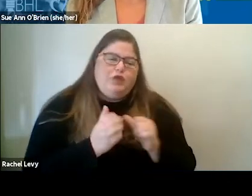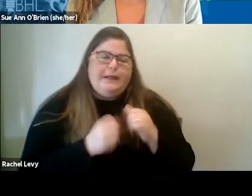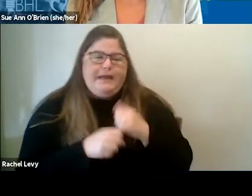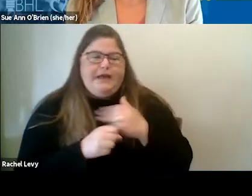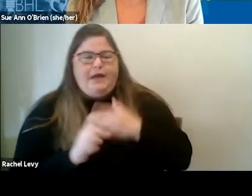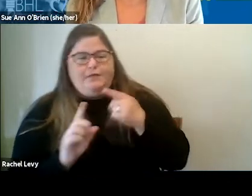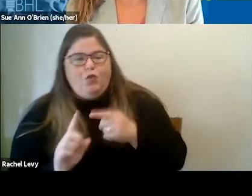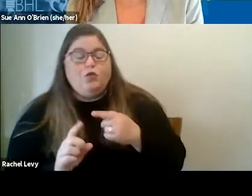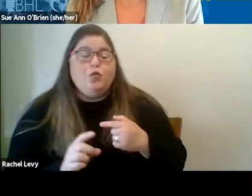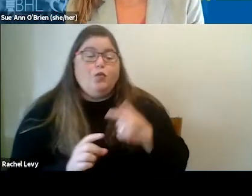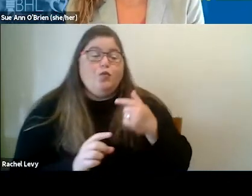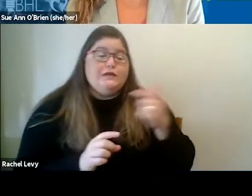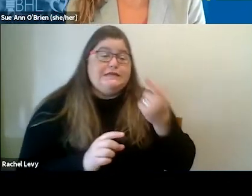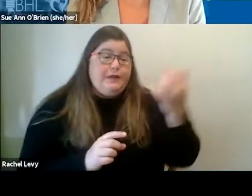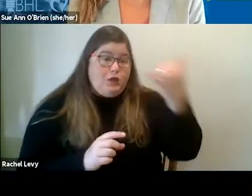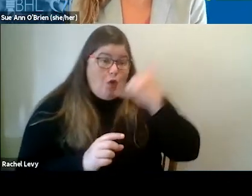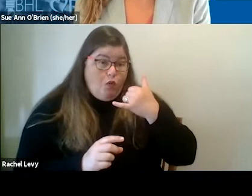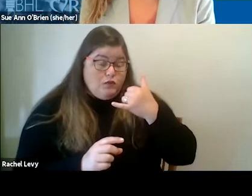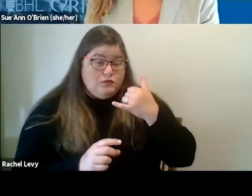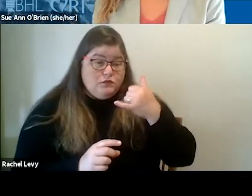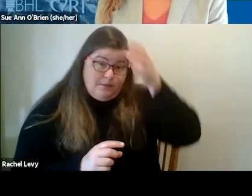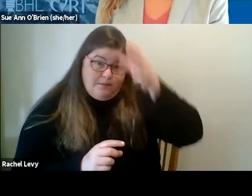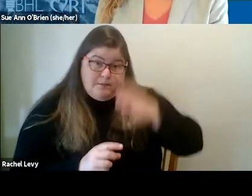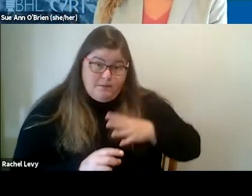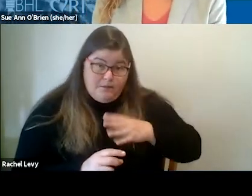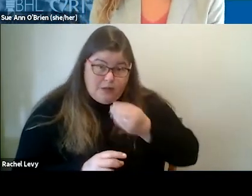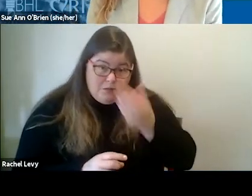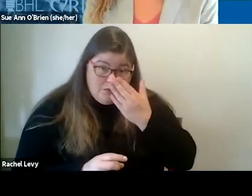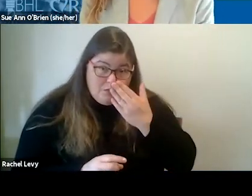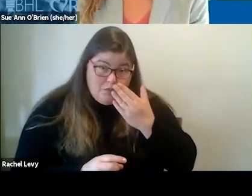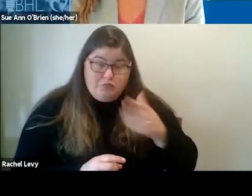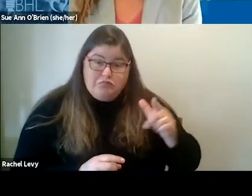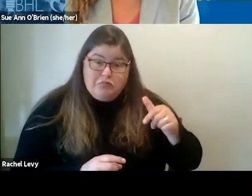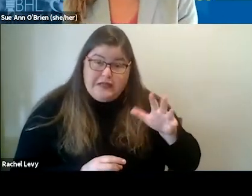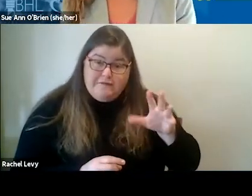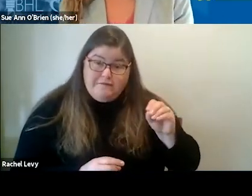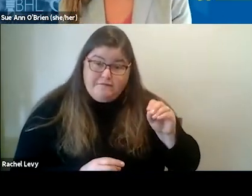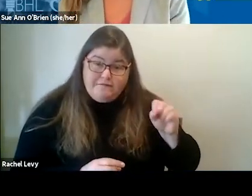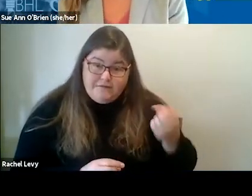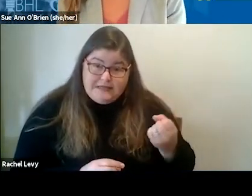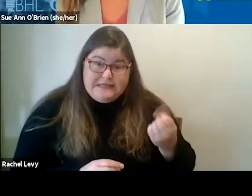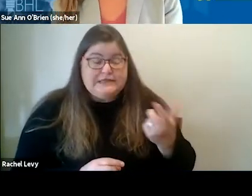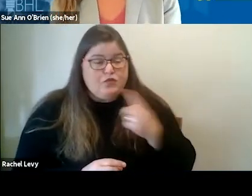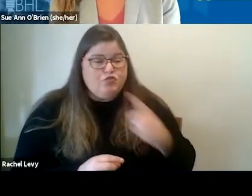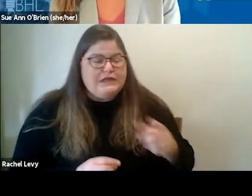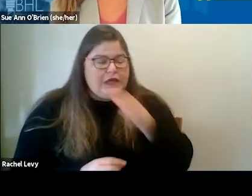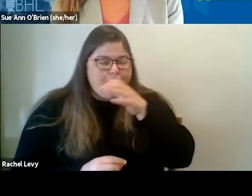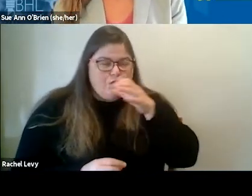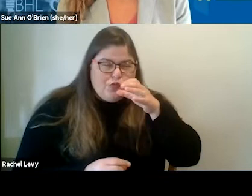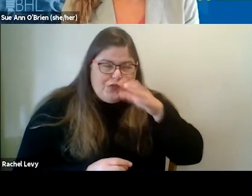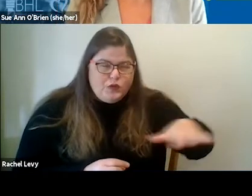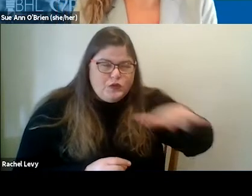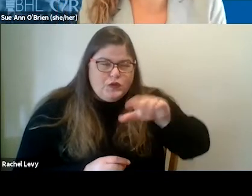had a caller to the hotline. He was a Caucasian male, mid to late 50s, in a very rural Georgia county.